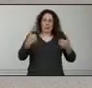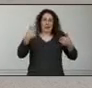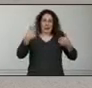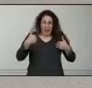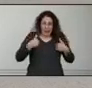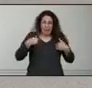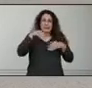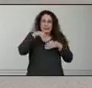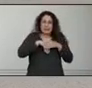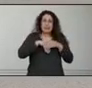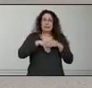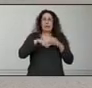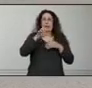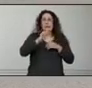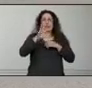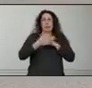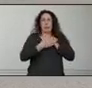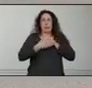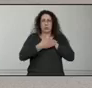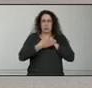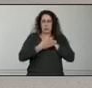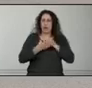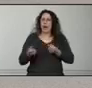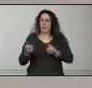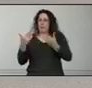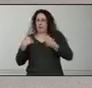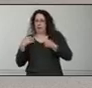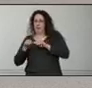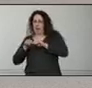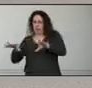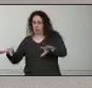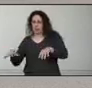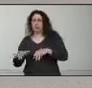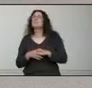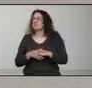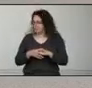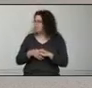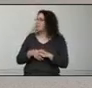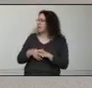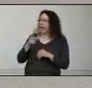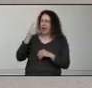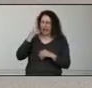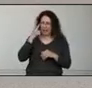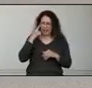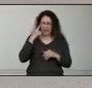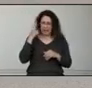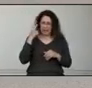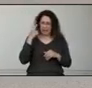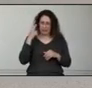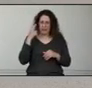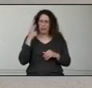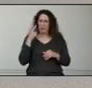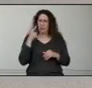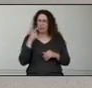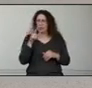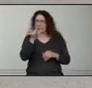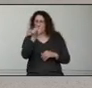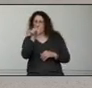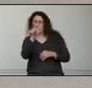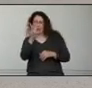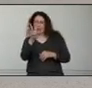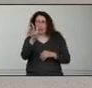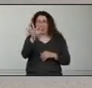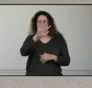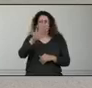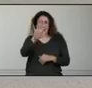out of those, how many have had outbreaks? Yeah, I would say that I believe there are dozens, at least a couple of dozen homeless shelters